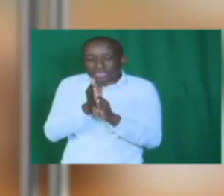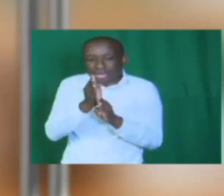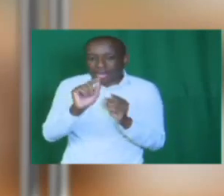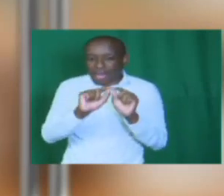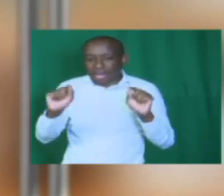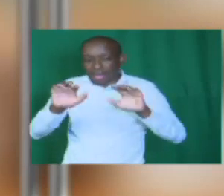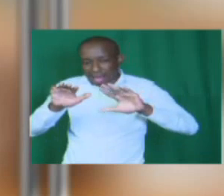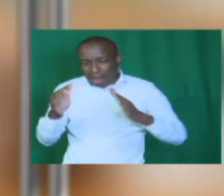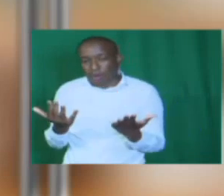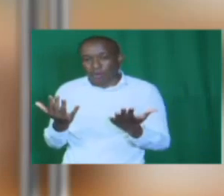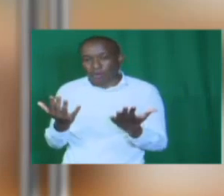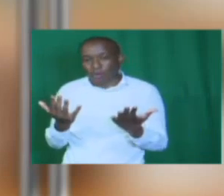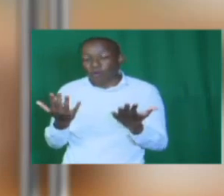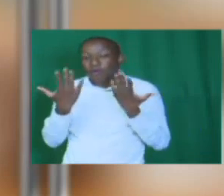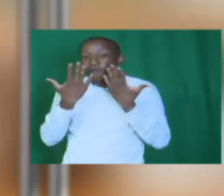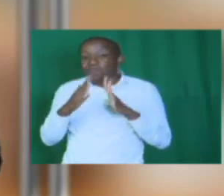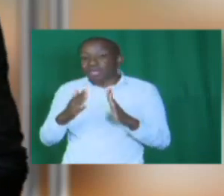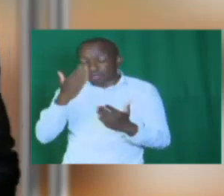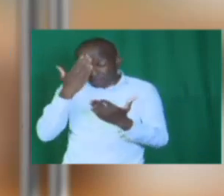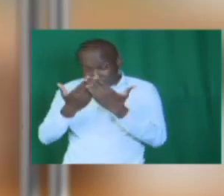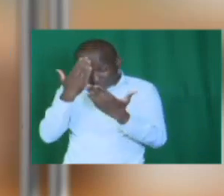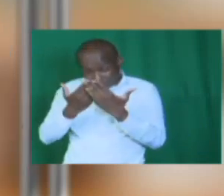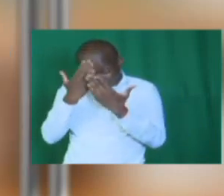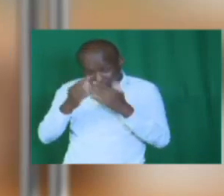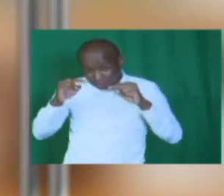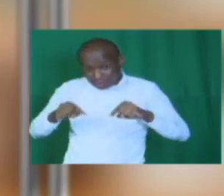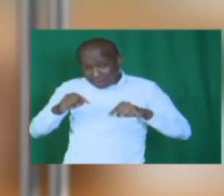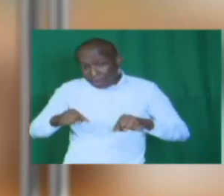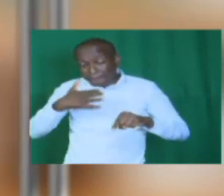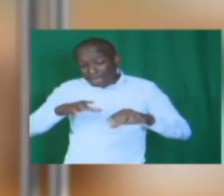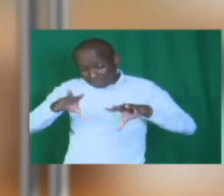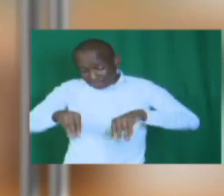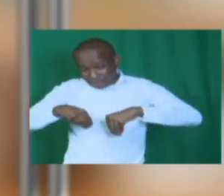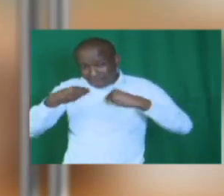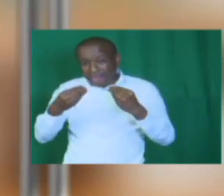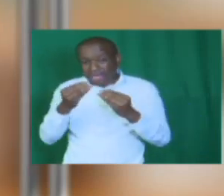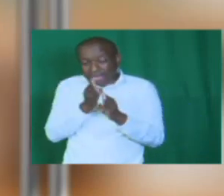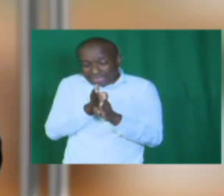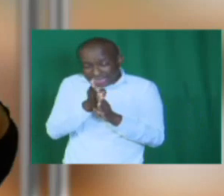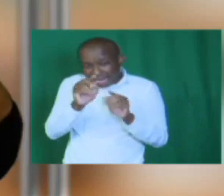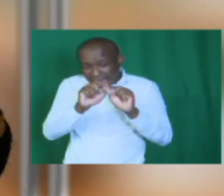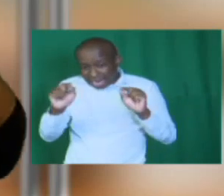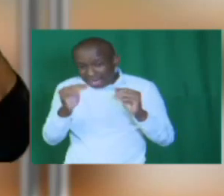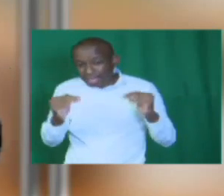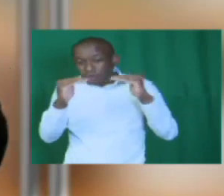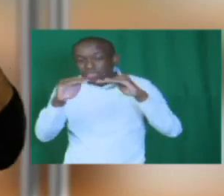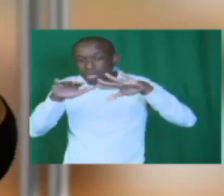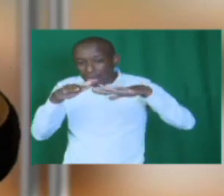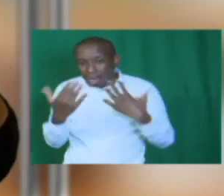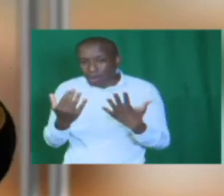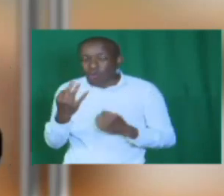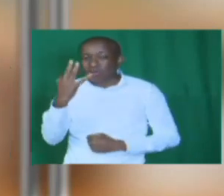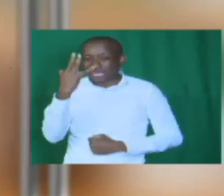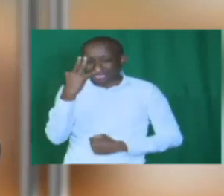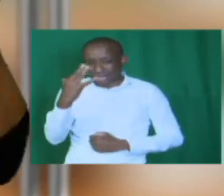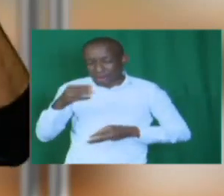At the end of the lesson, the learner should be able to find the equation of a straight line under three